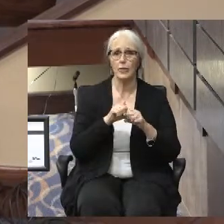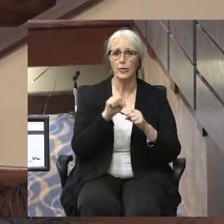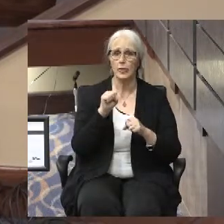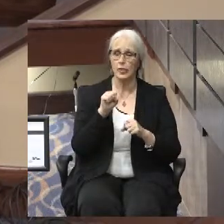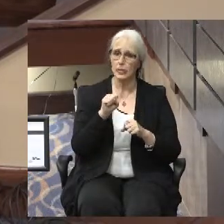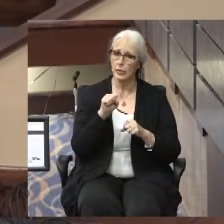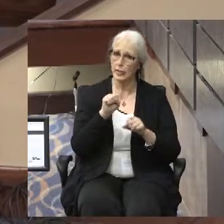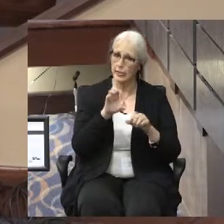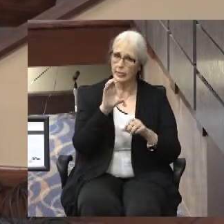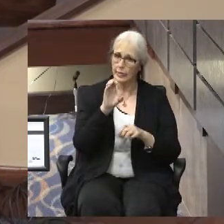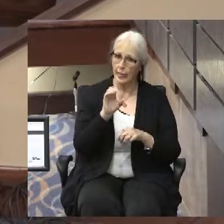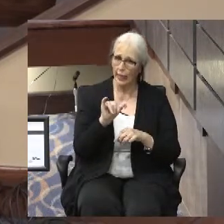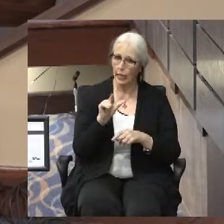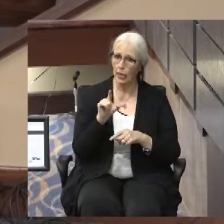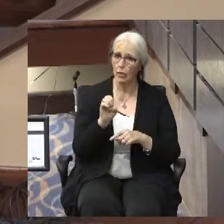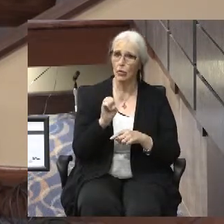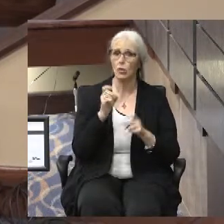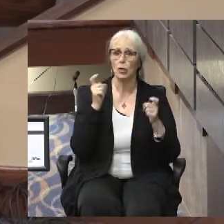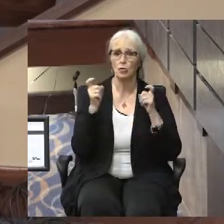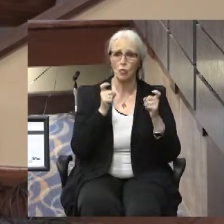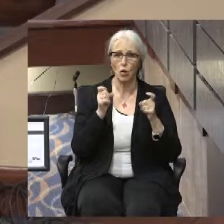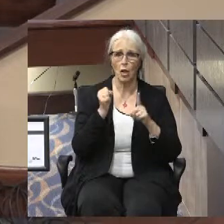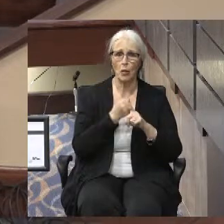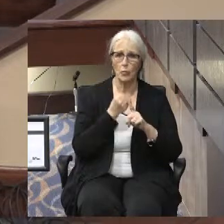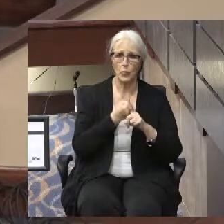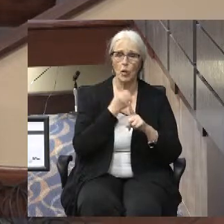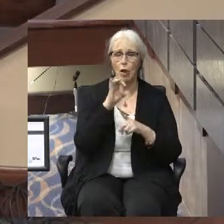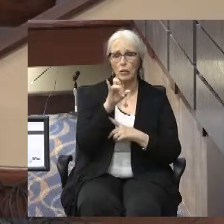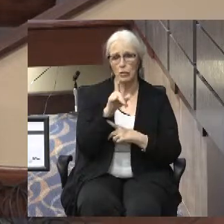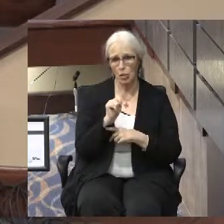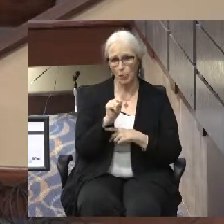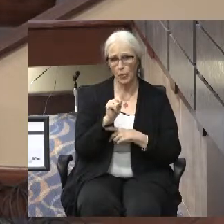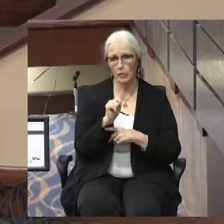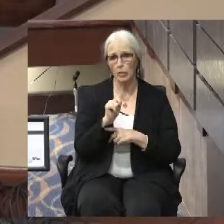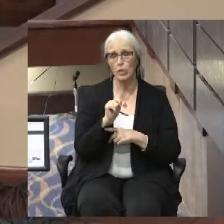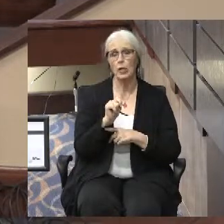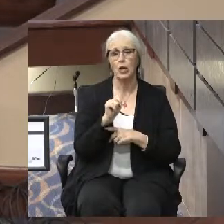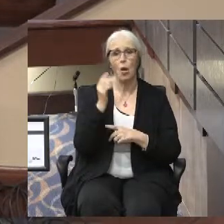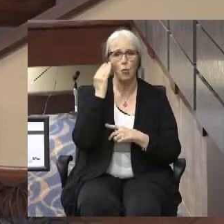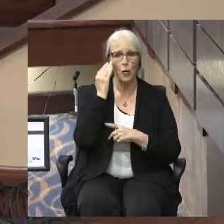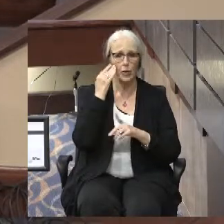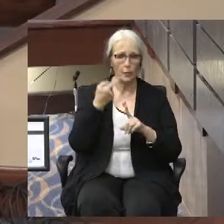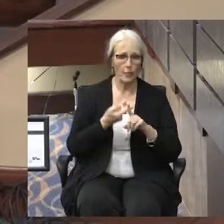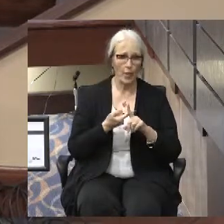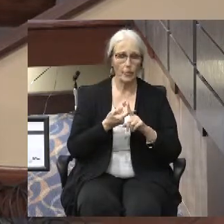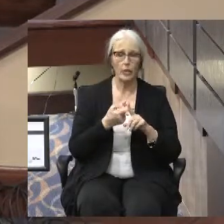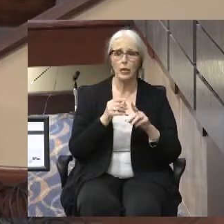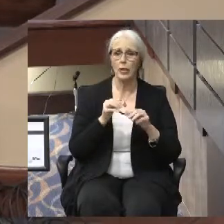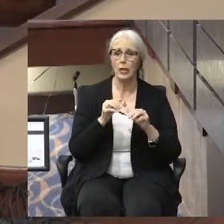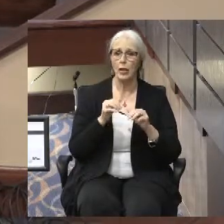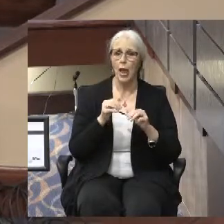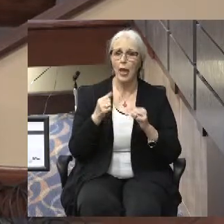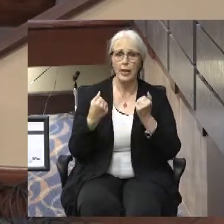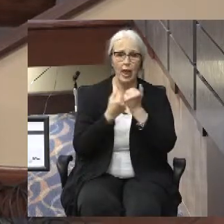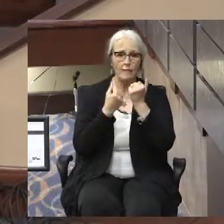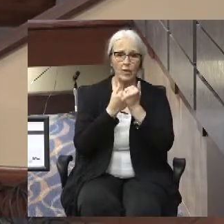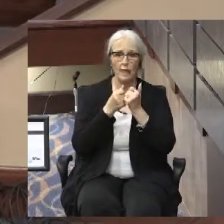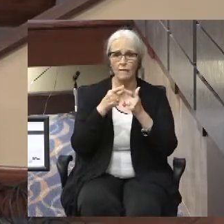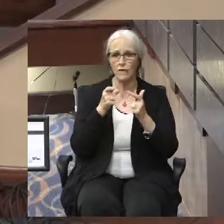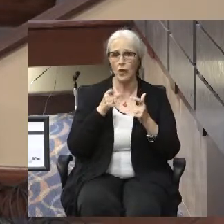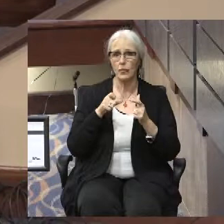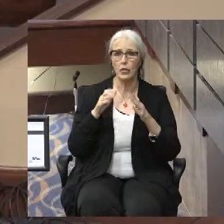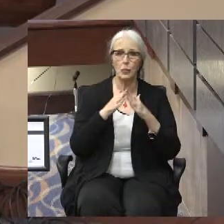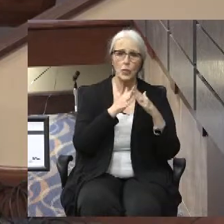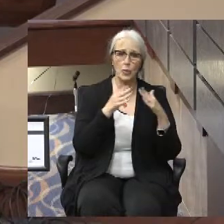systematic cycle of control and abuse. October is Domestic Violence Awareness Month, and a way to bring advocates from across the community